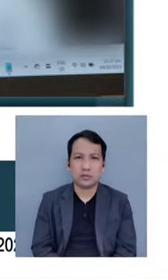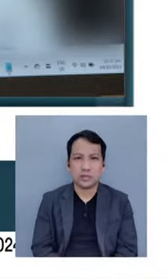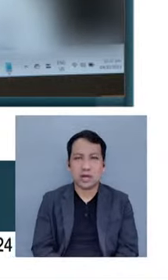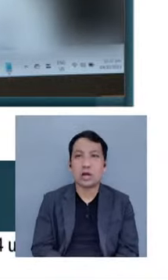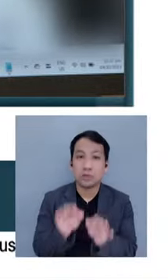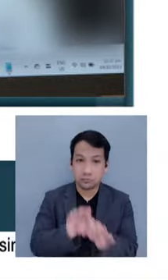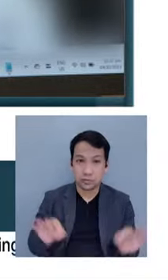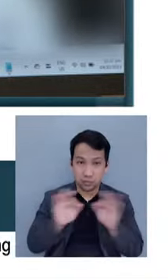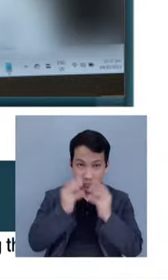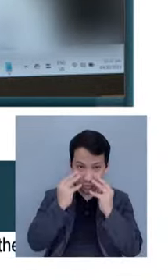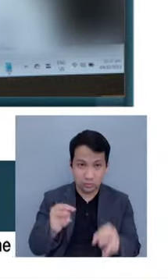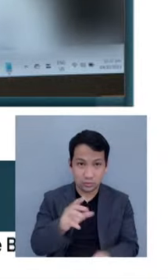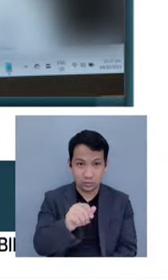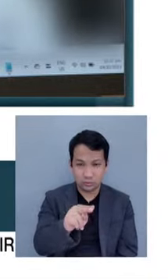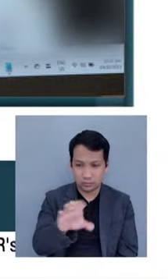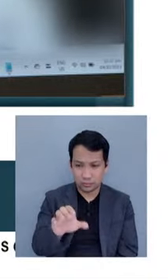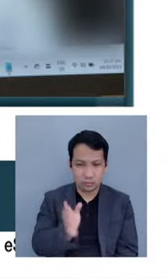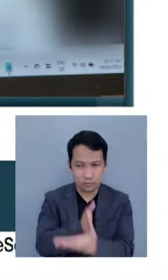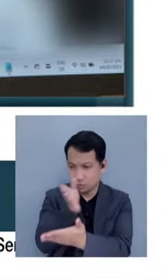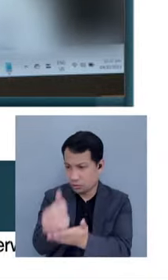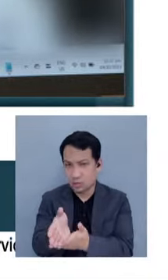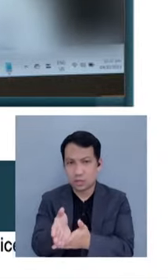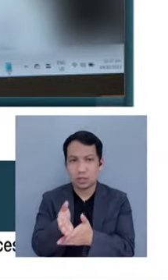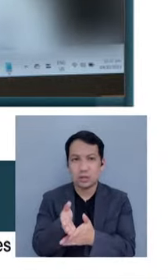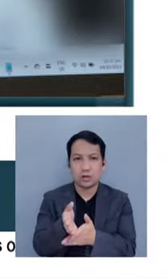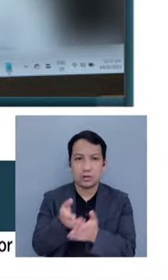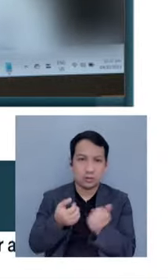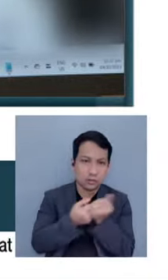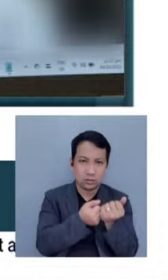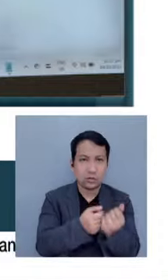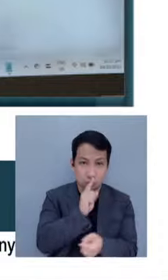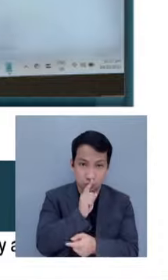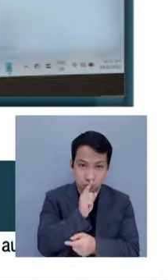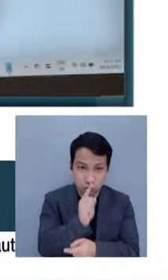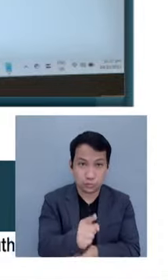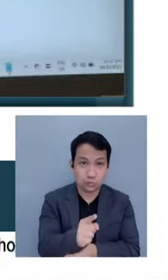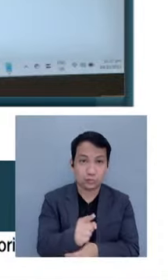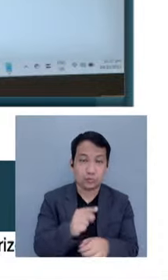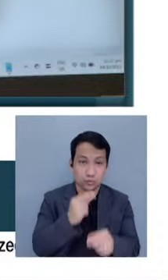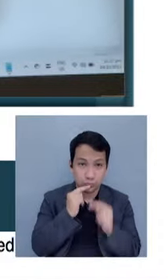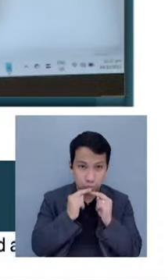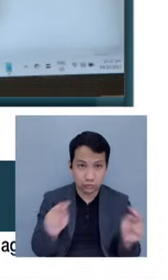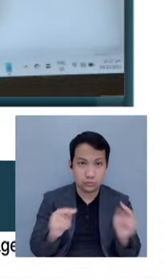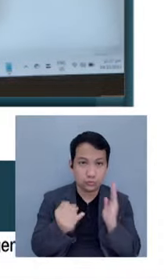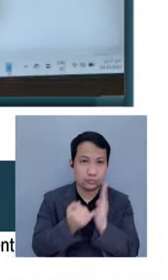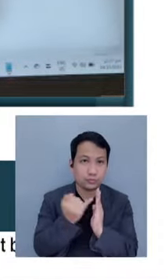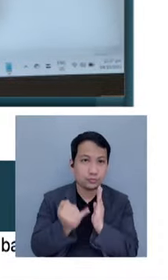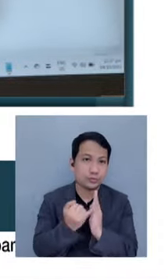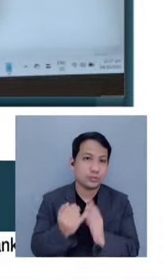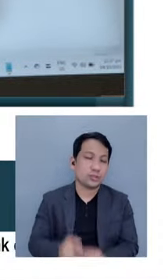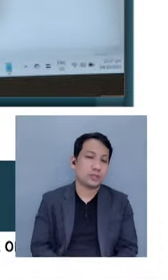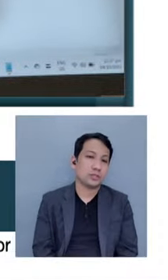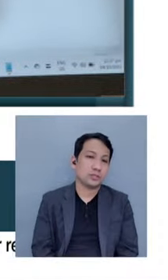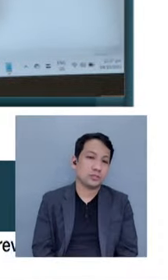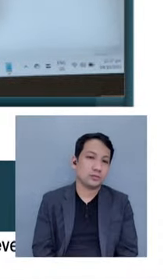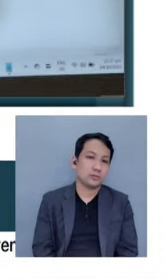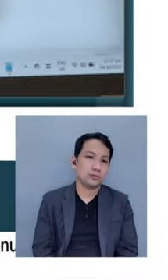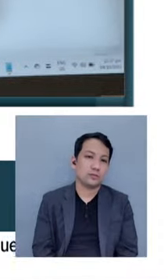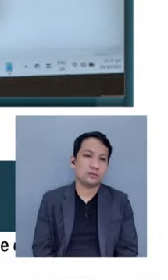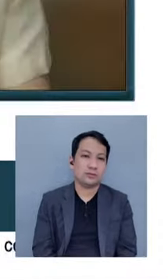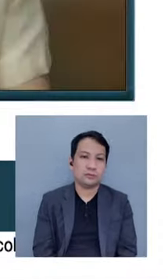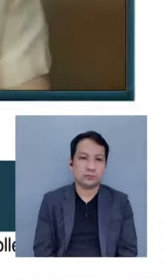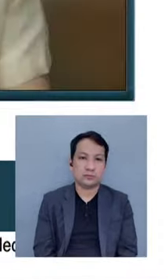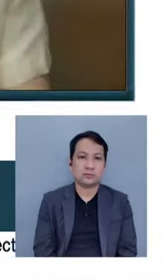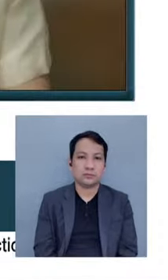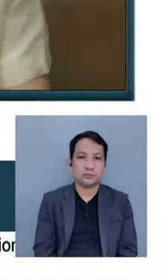ANC, that you still go through the legal, real news and journalists channels. Thanks for the plug and thanks for the